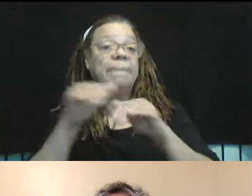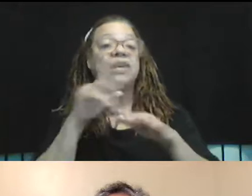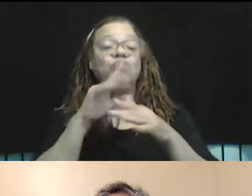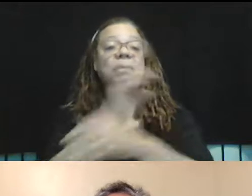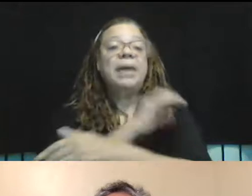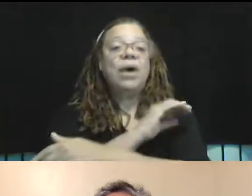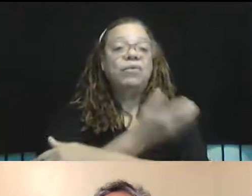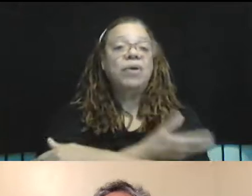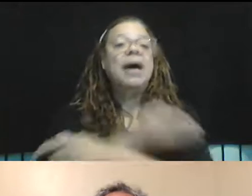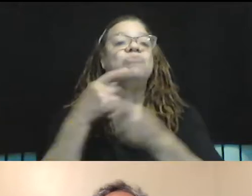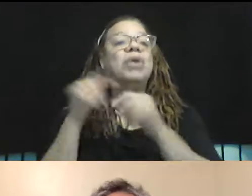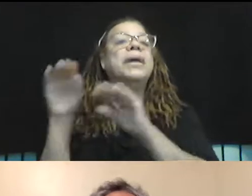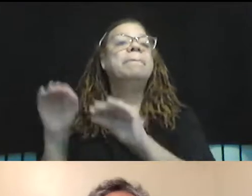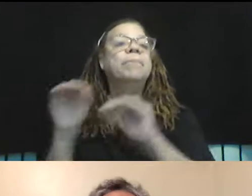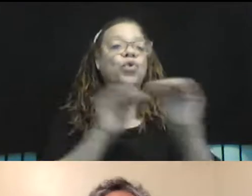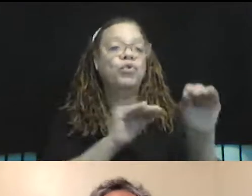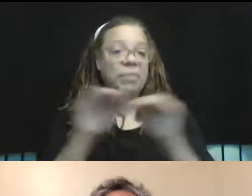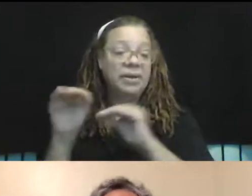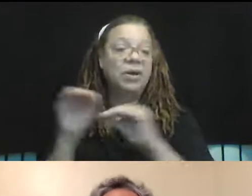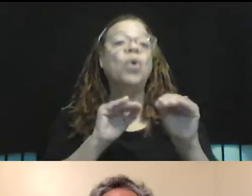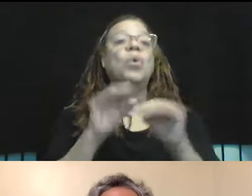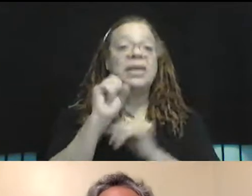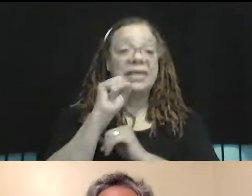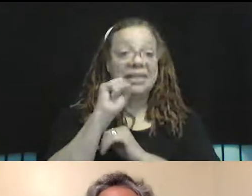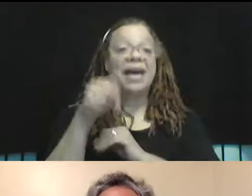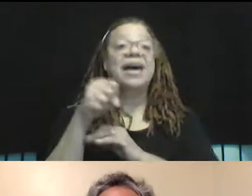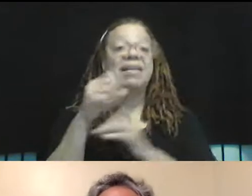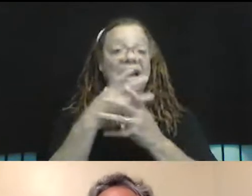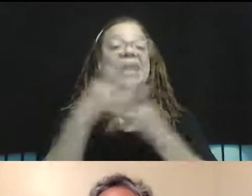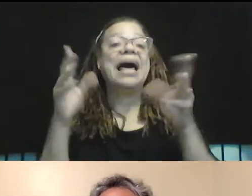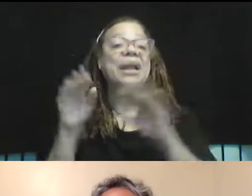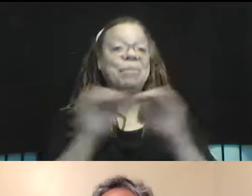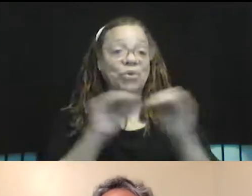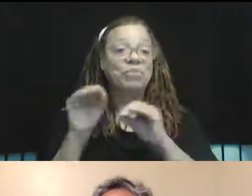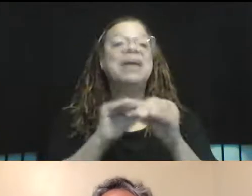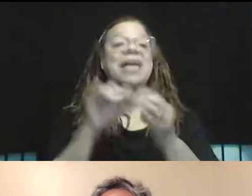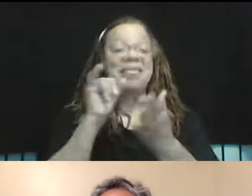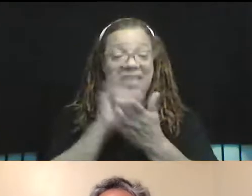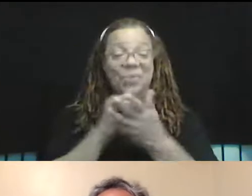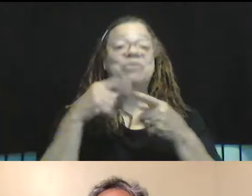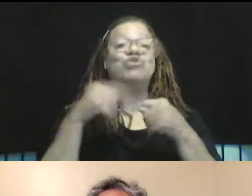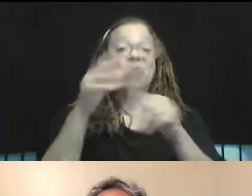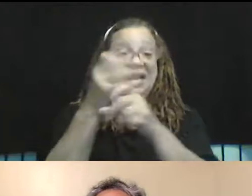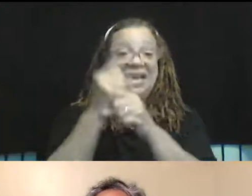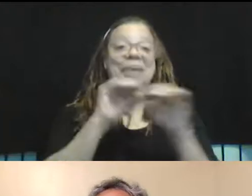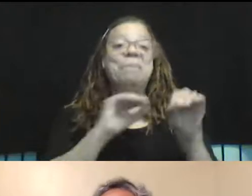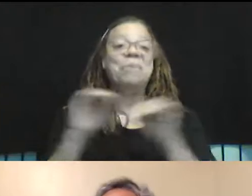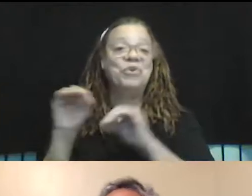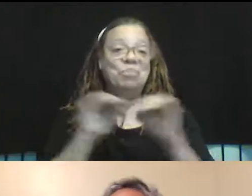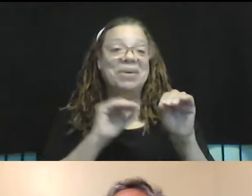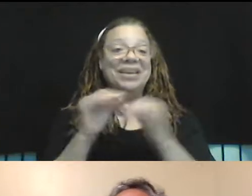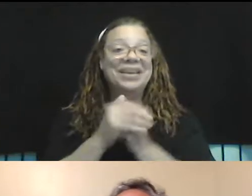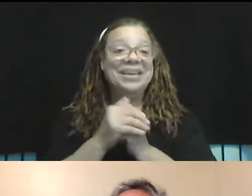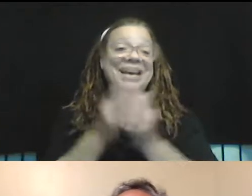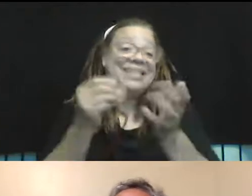trying to capture movement too. Oh, definitely a lot of Yeah. movement. Yeah, that one I was definitely trying to get movement. Because that's what a